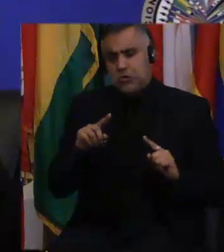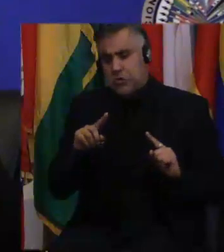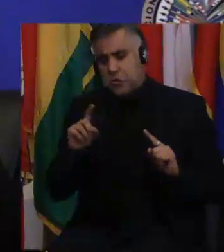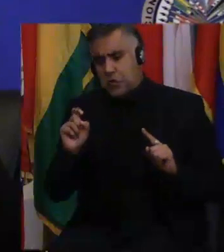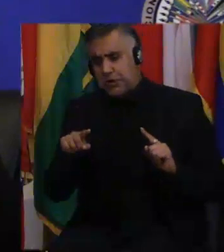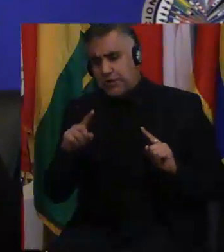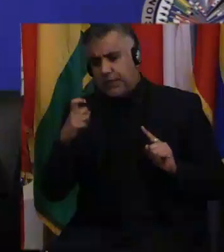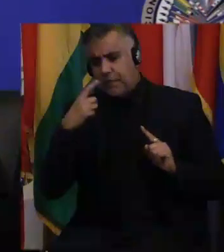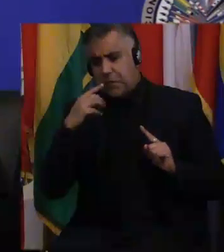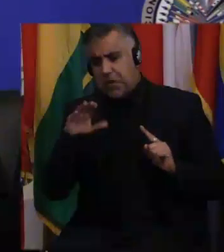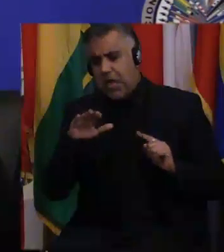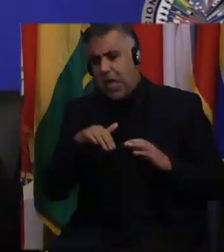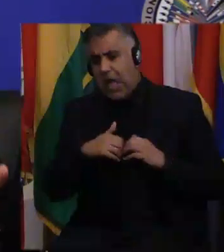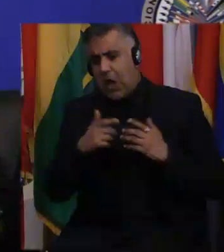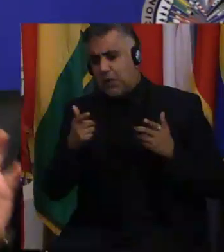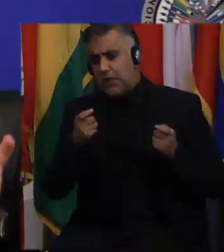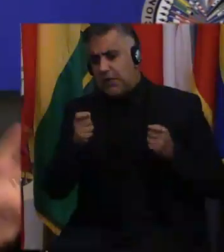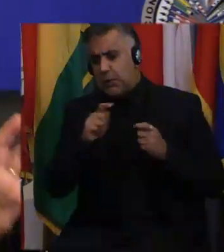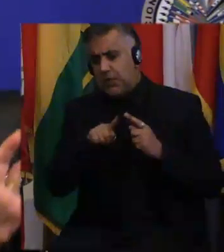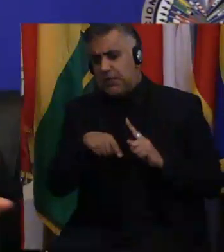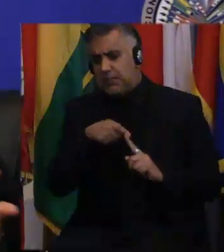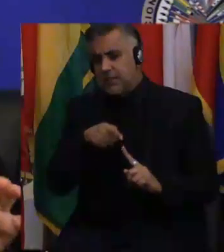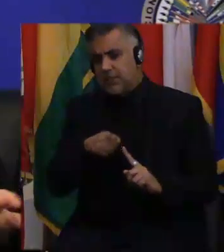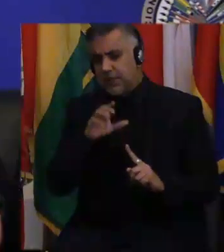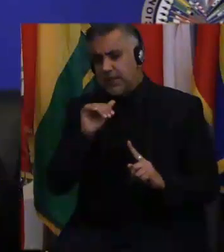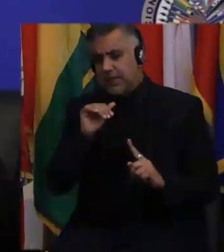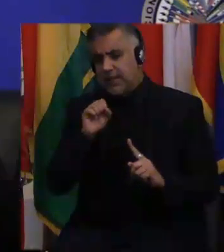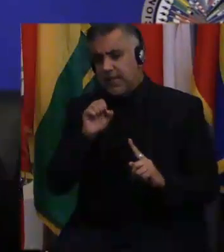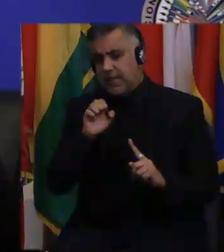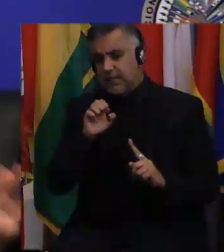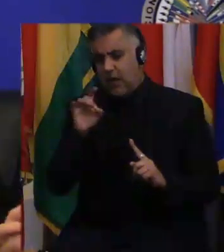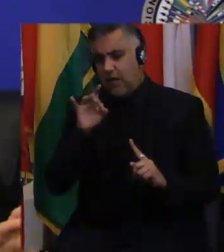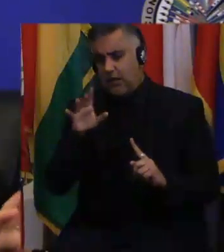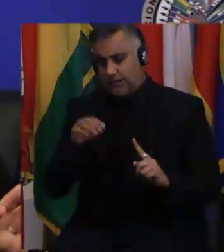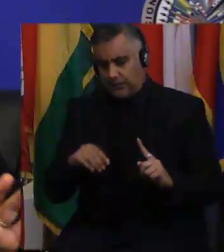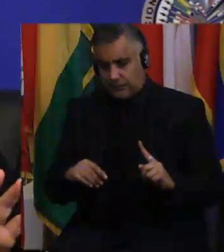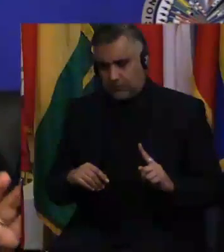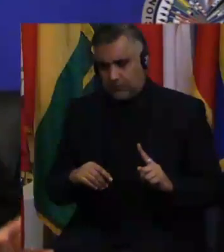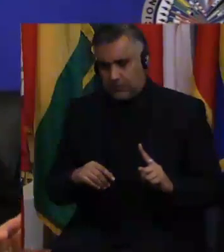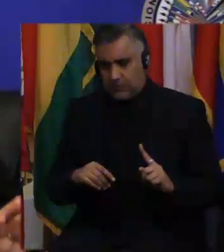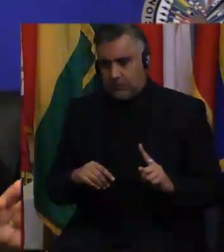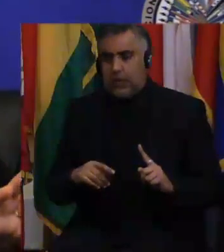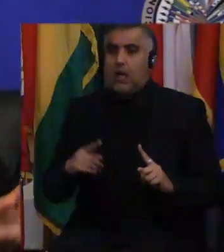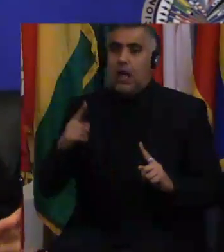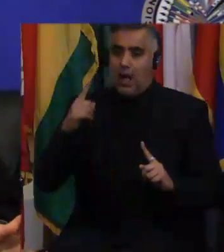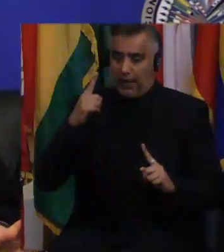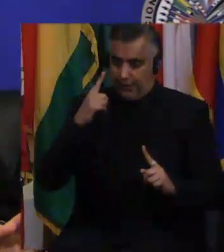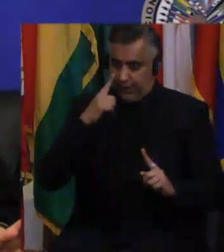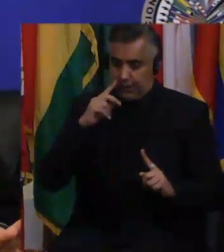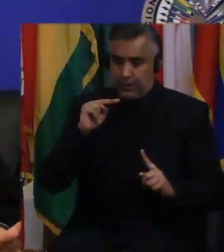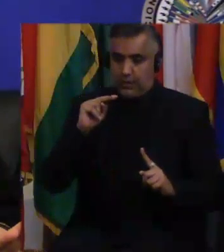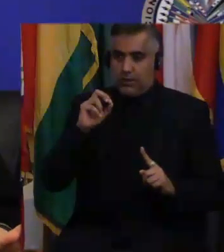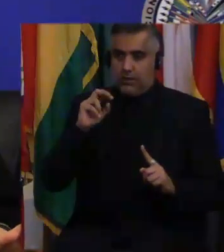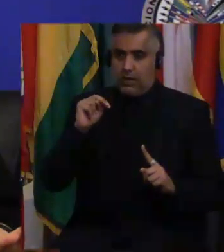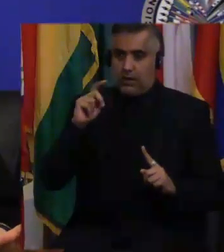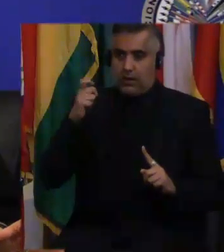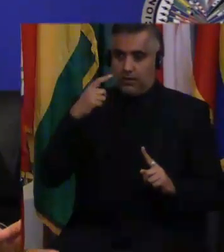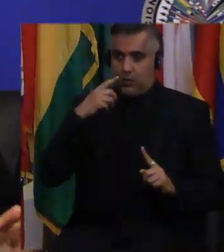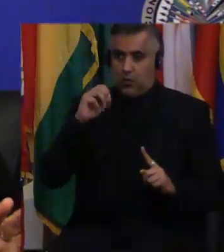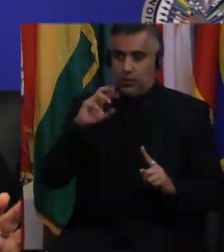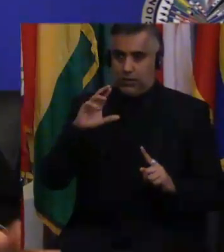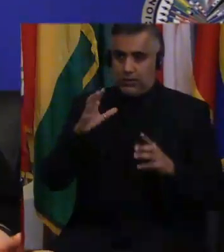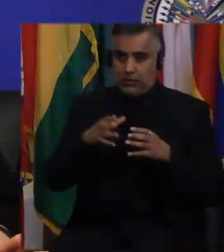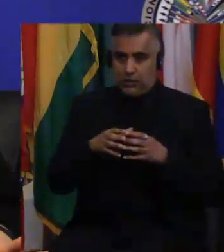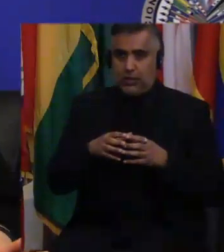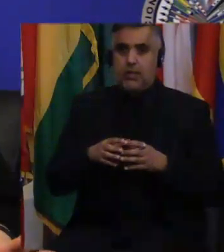the government how they are dealing with specific case of violence. So I think the role of non-governmental organizations